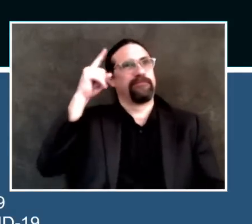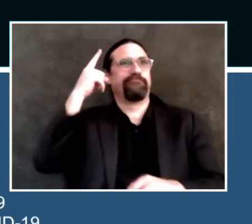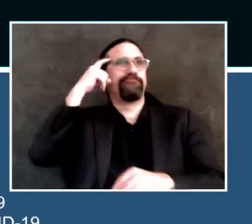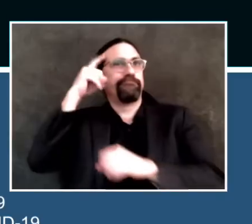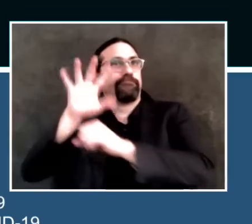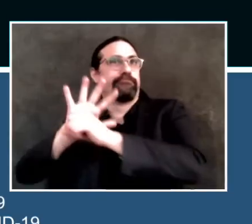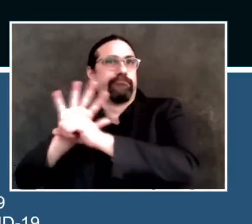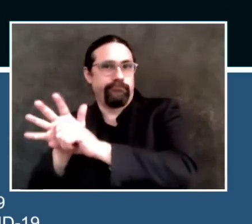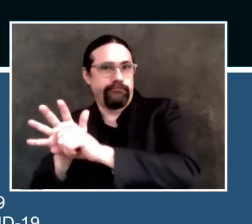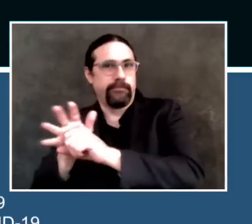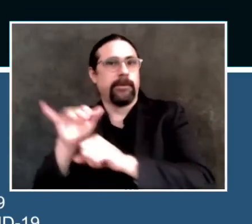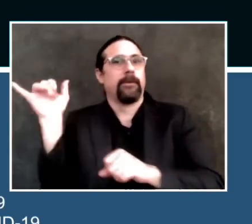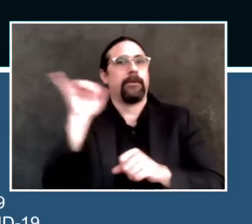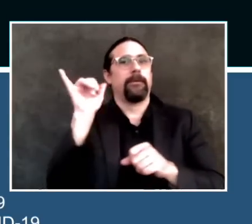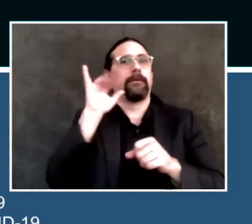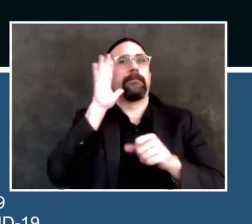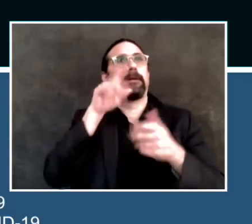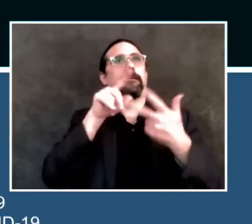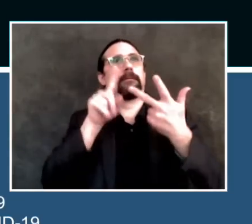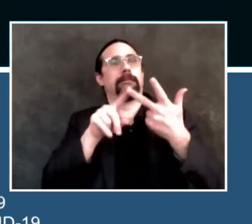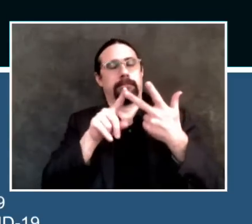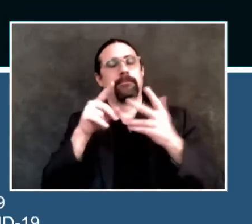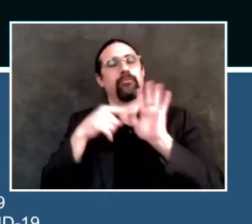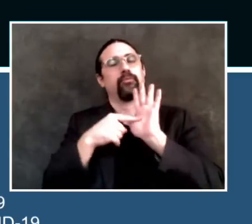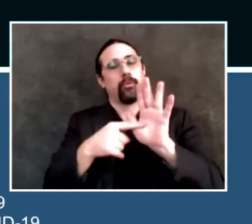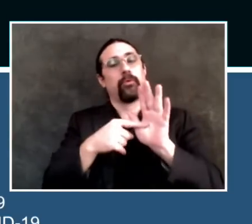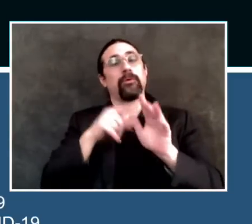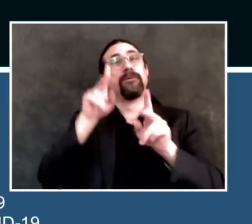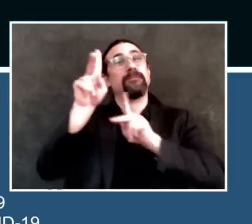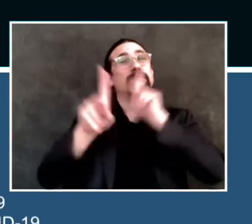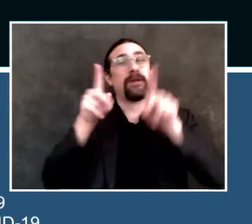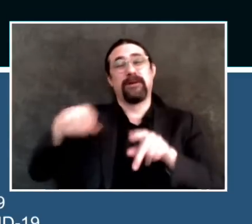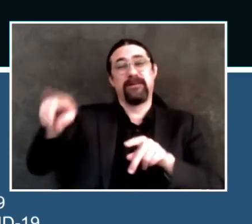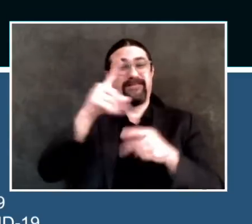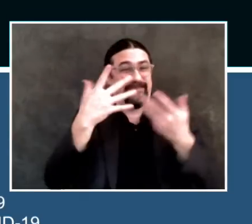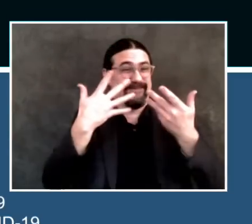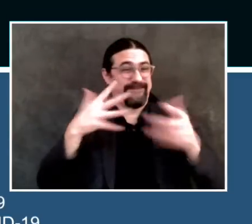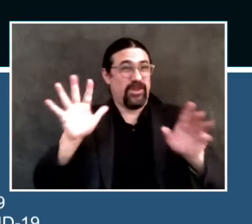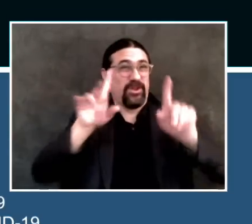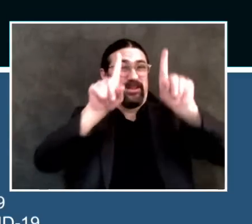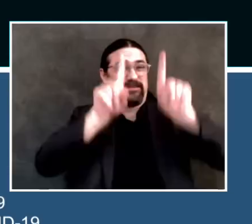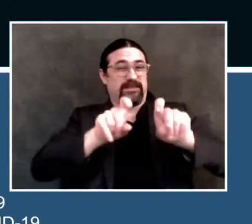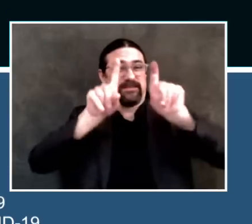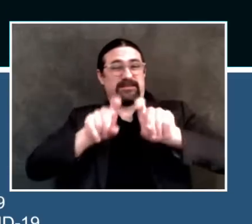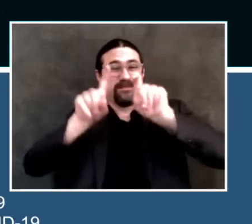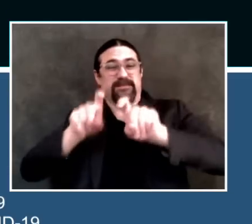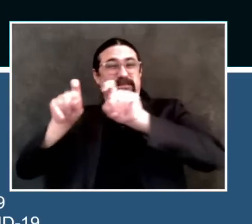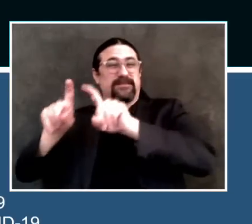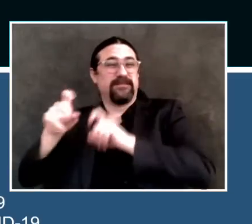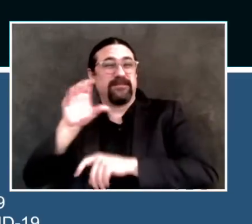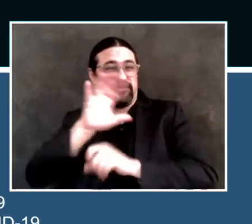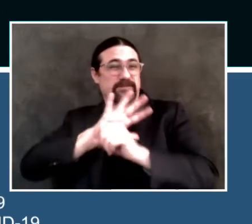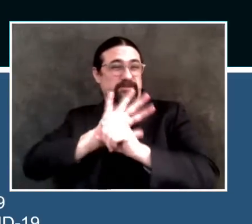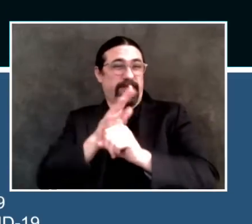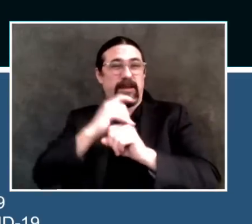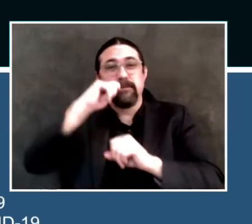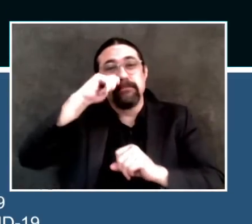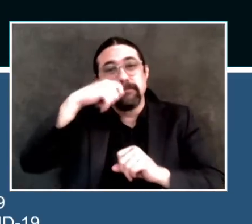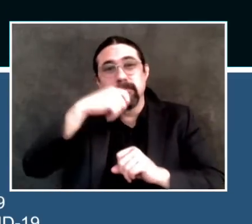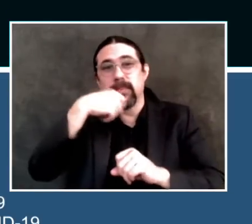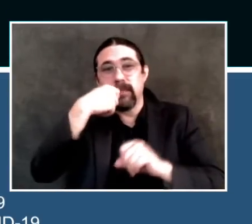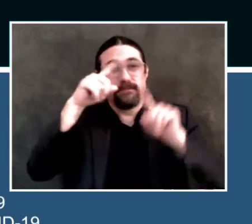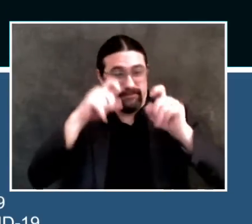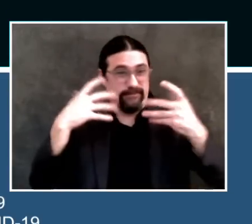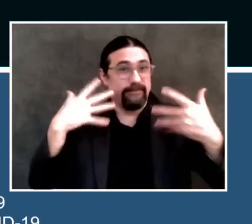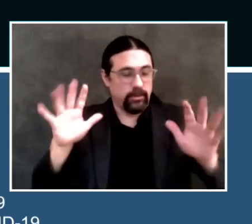city who tested positive, the specific positive tests for COVID-19 throughout the city.